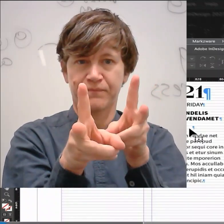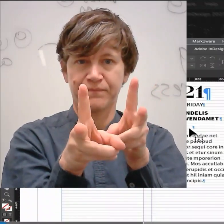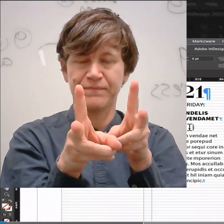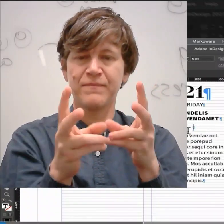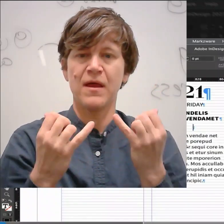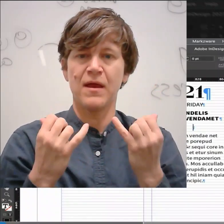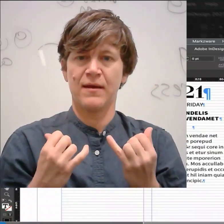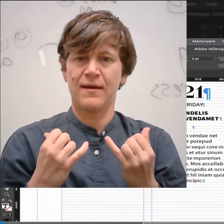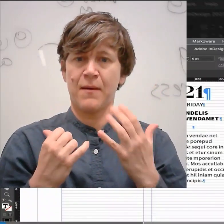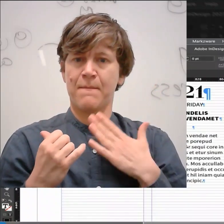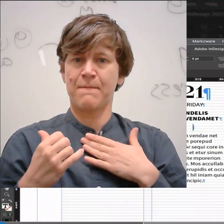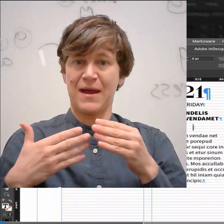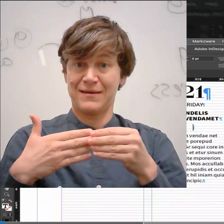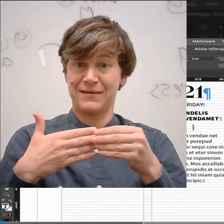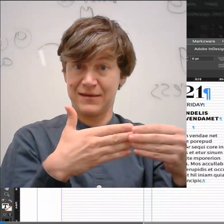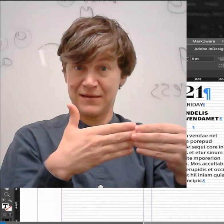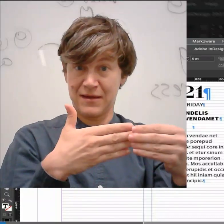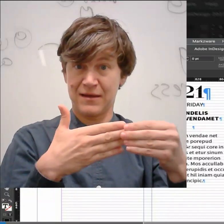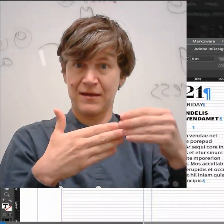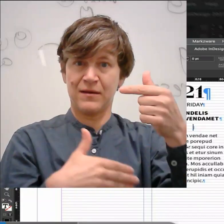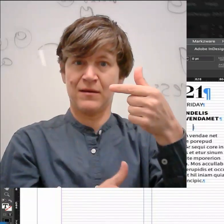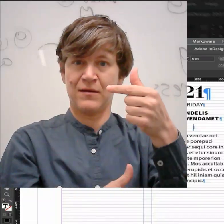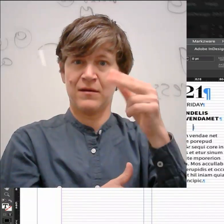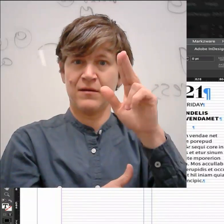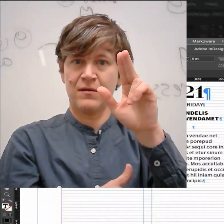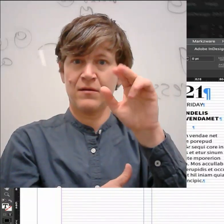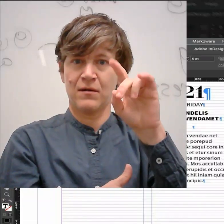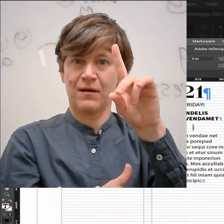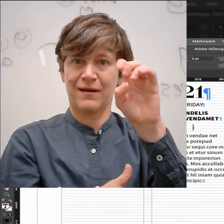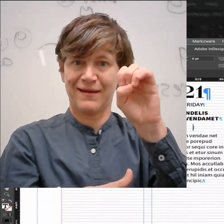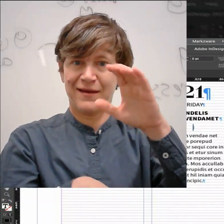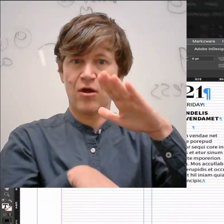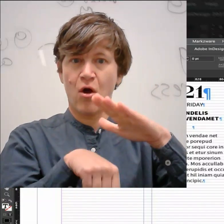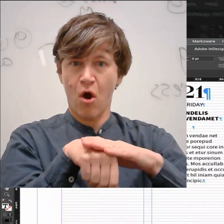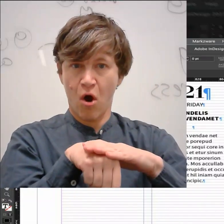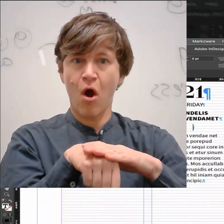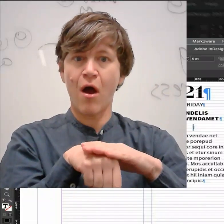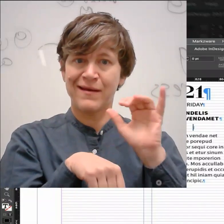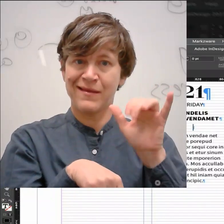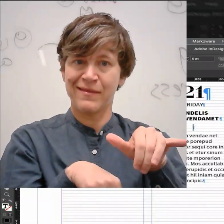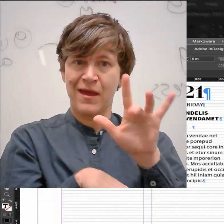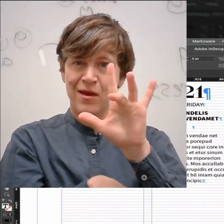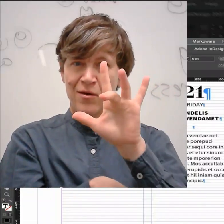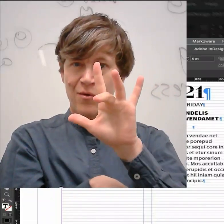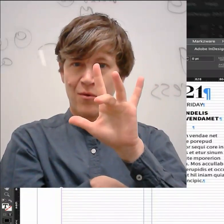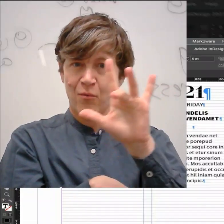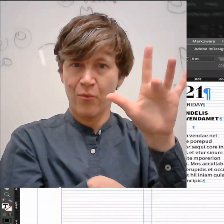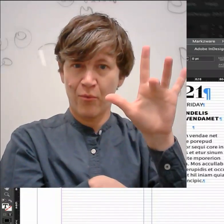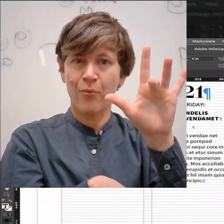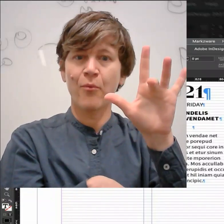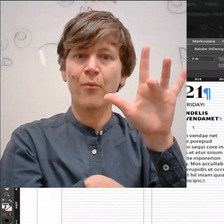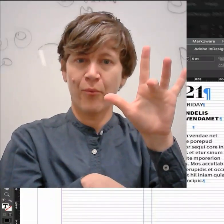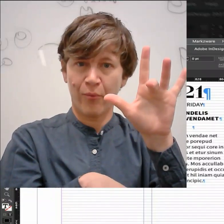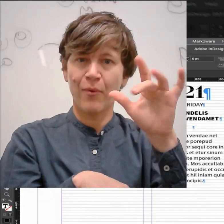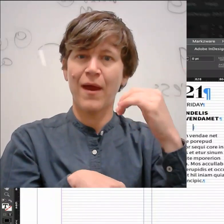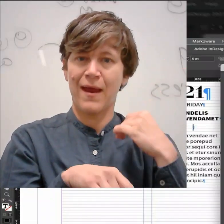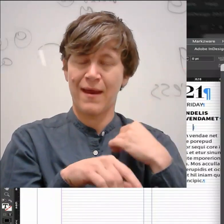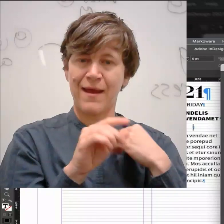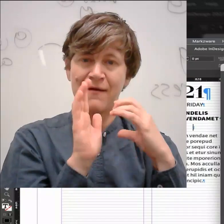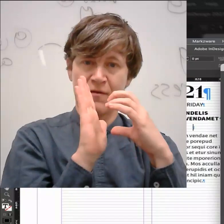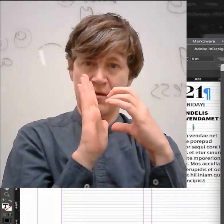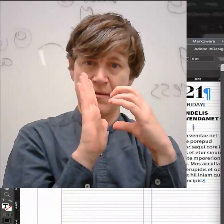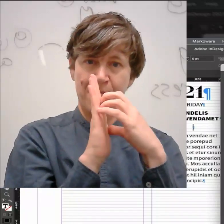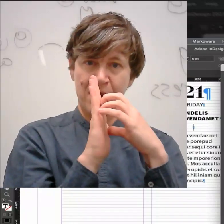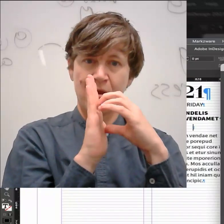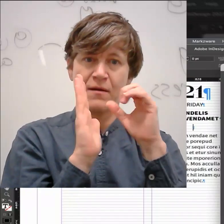guides. There is a blank line. That blank line has a paragraph style applied